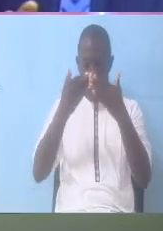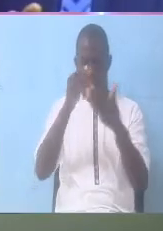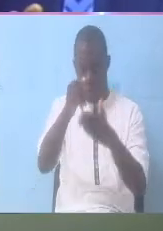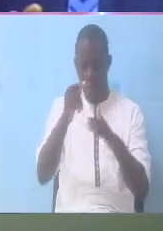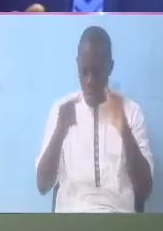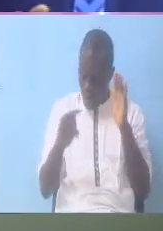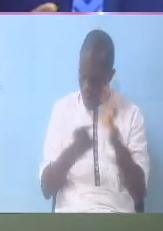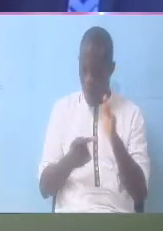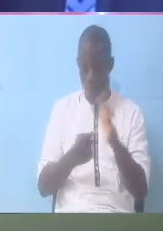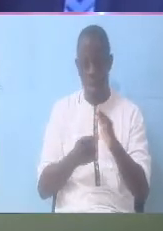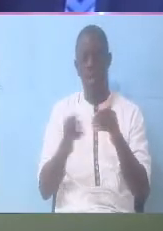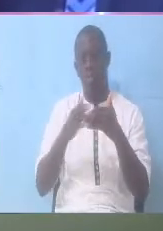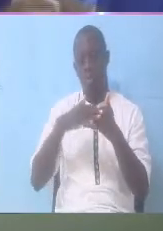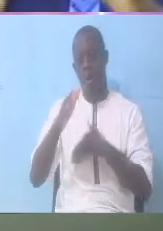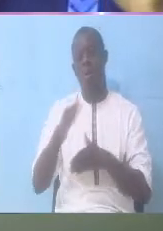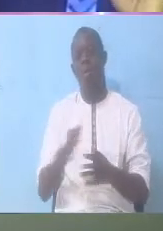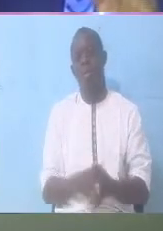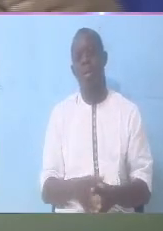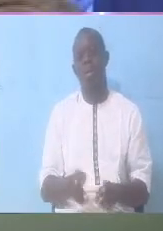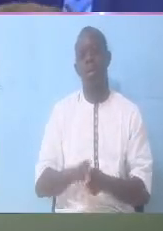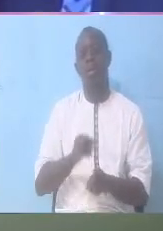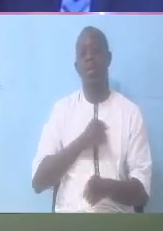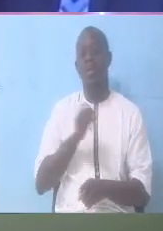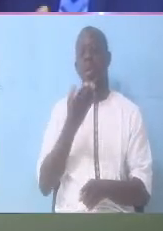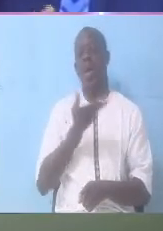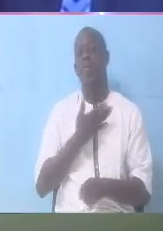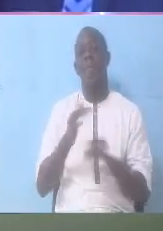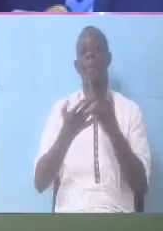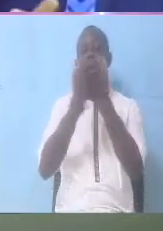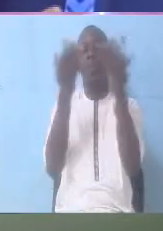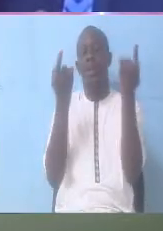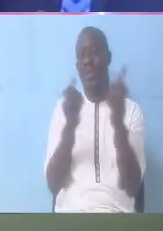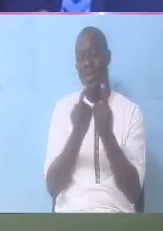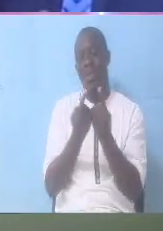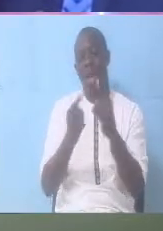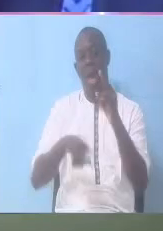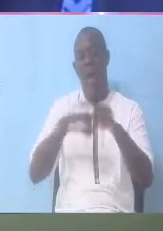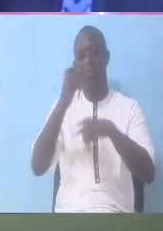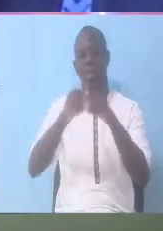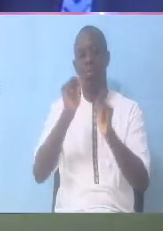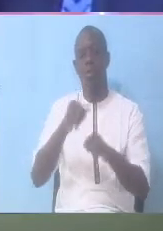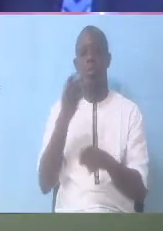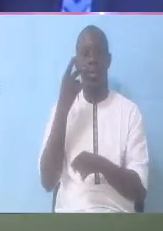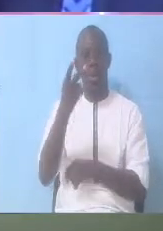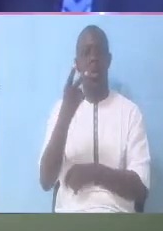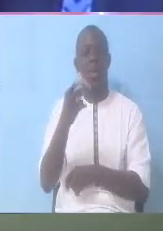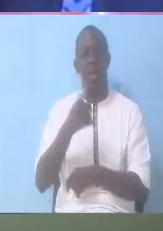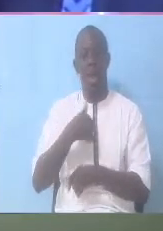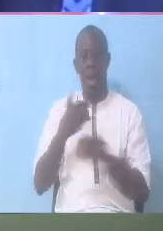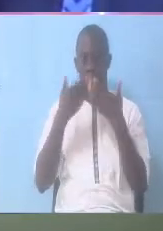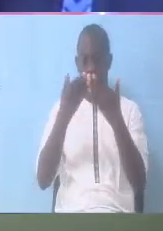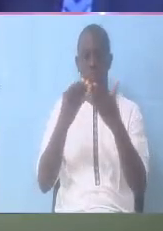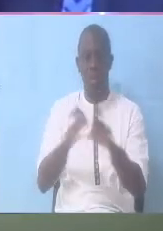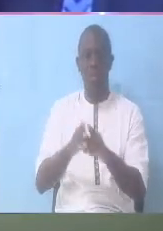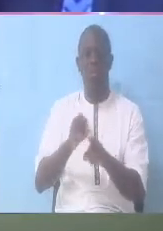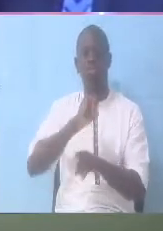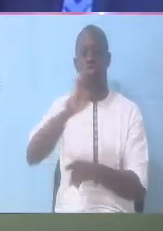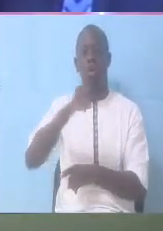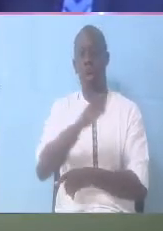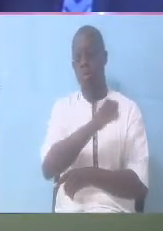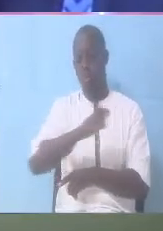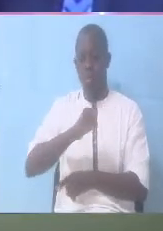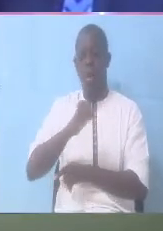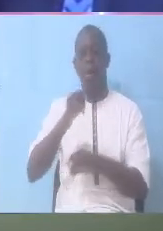that Tumbul had misled him in so many things. In fact, after that, you can see, I told you he dissolved the junglers because he